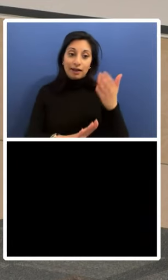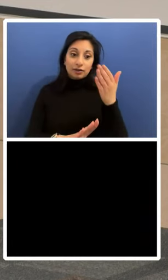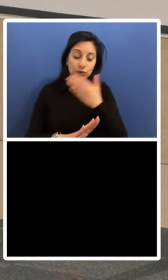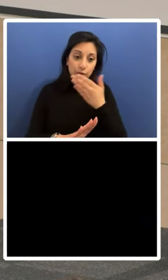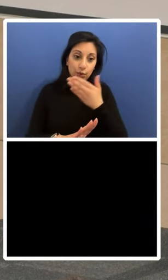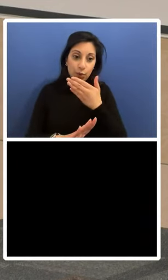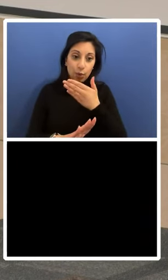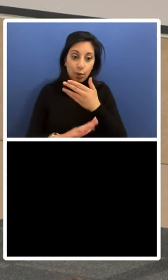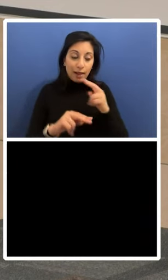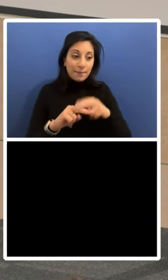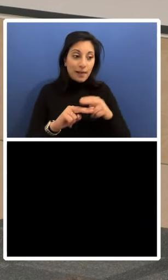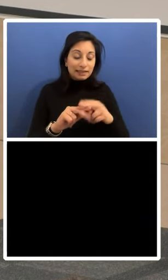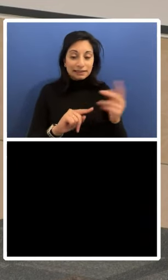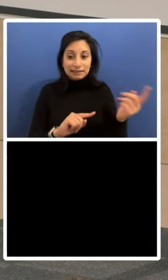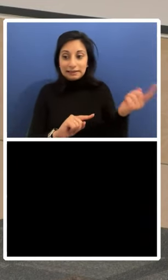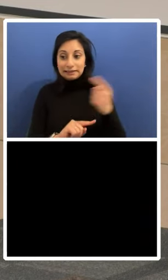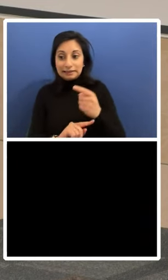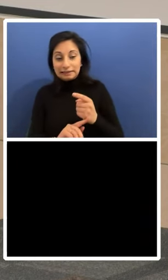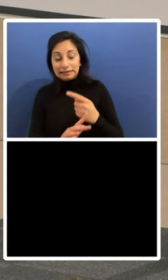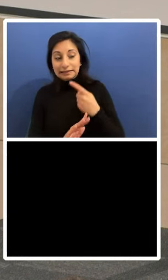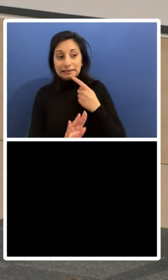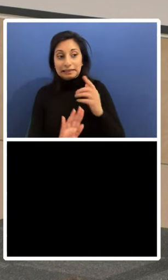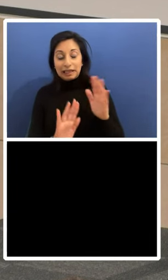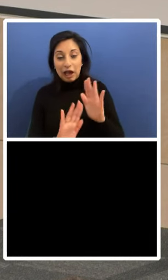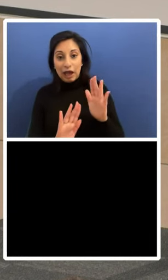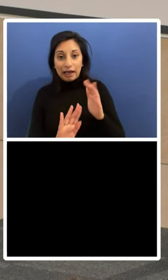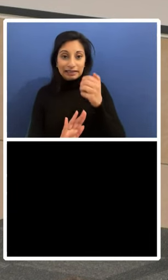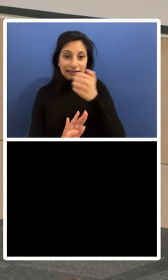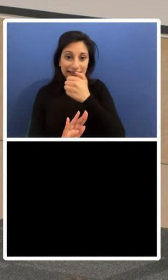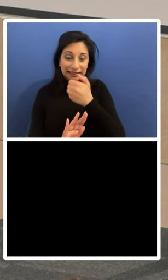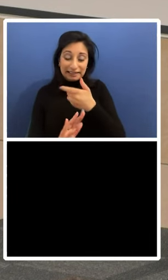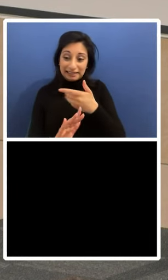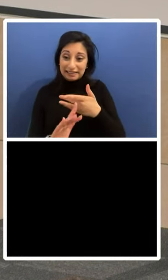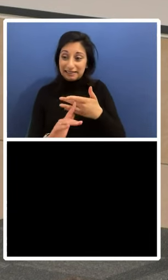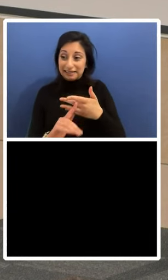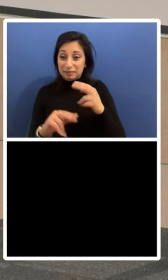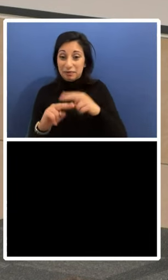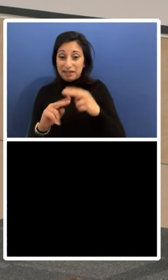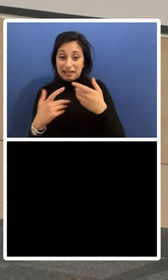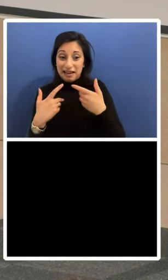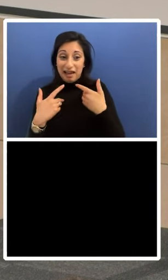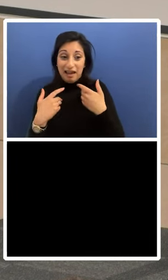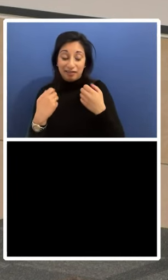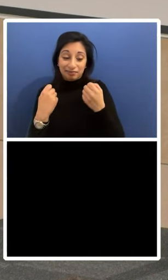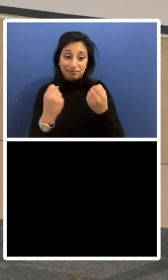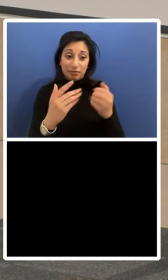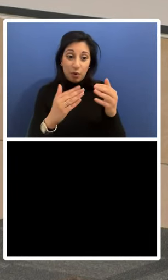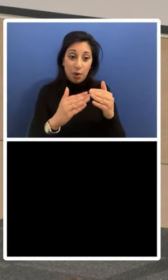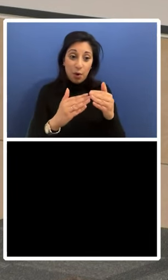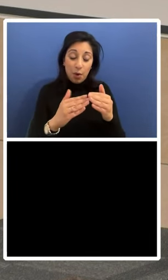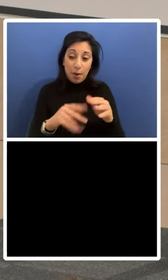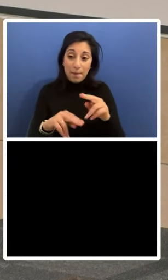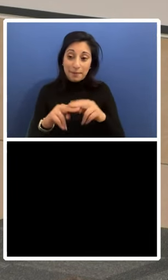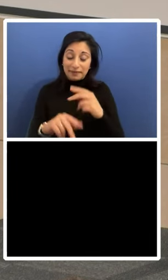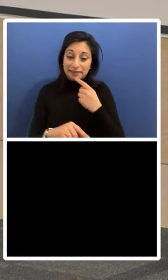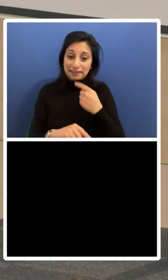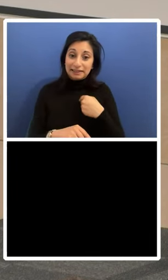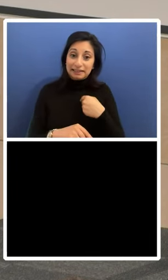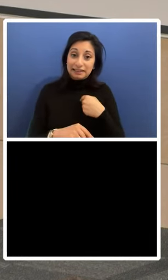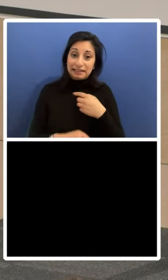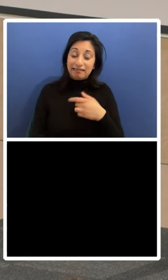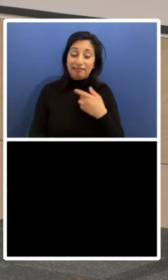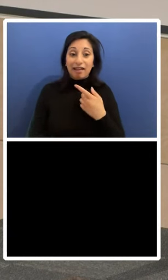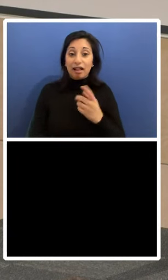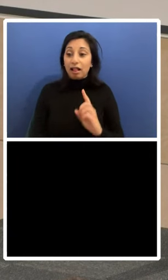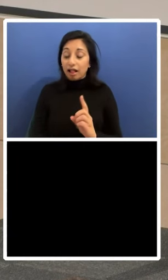in, and I was like, hi. And my dad drove me home. And all he said to me in the car was, what did it feel like?